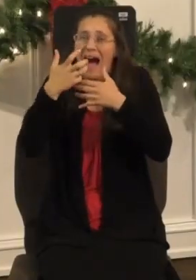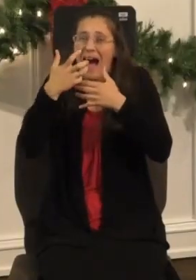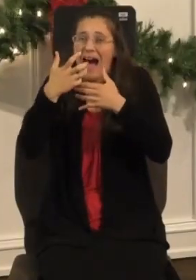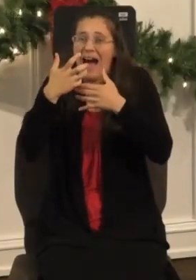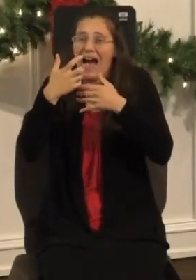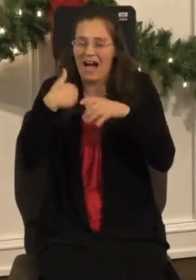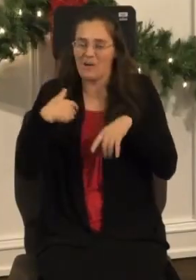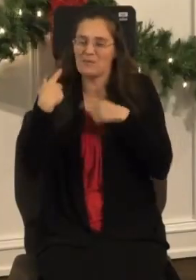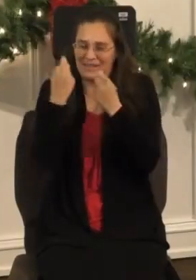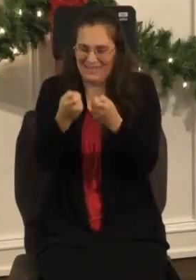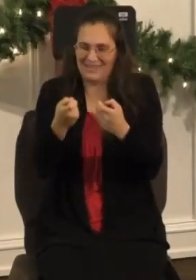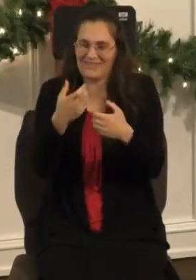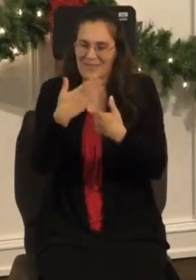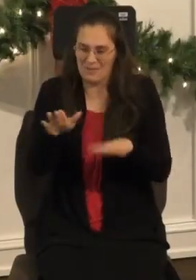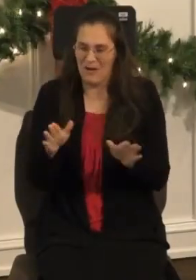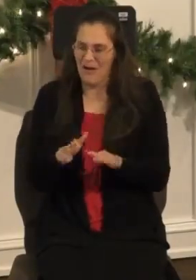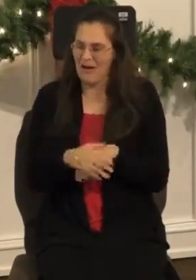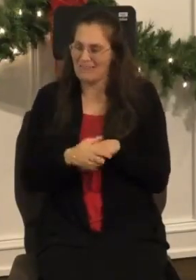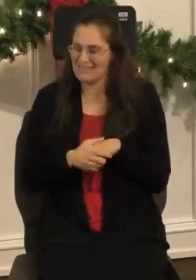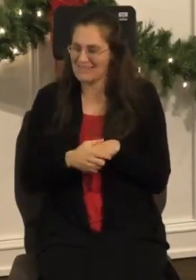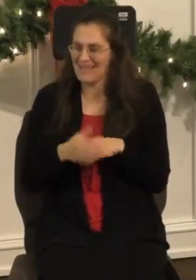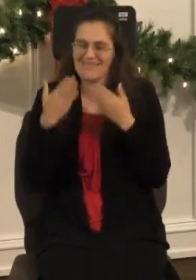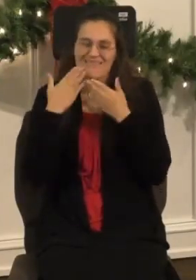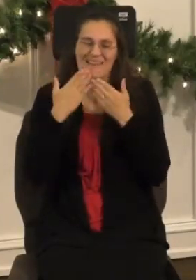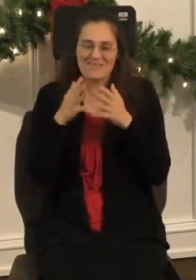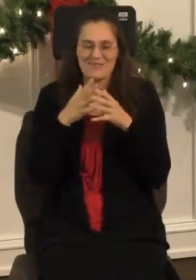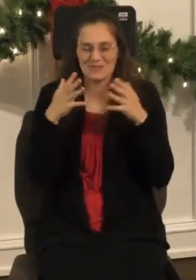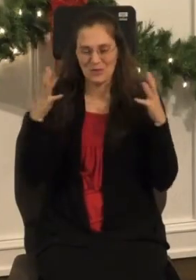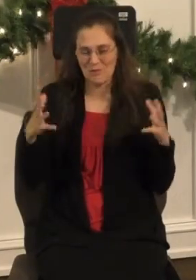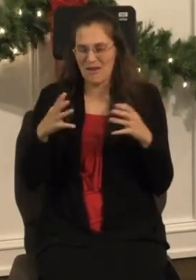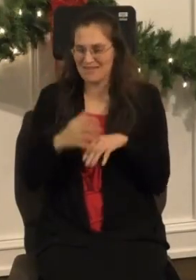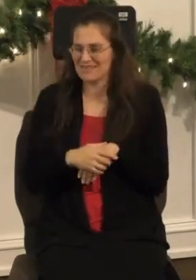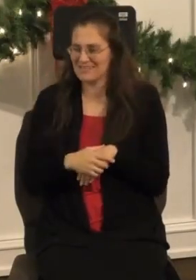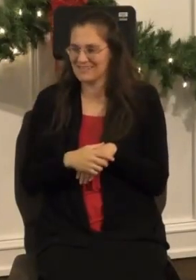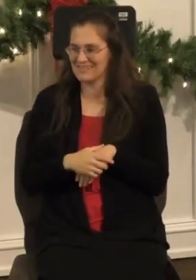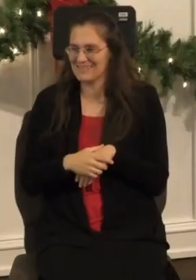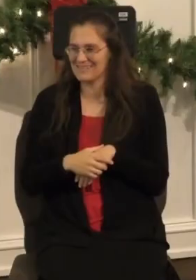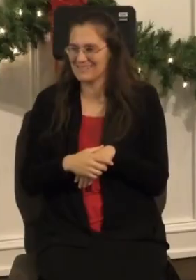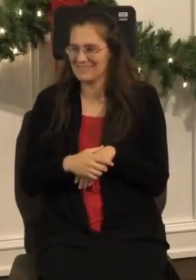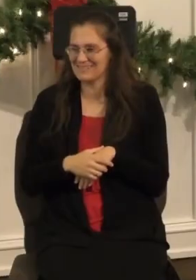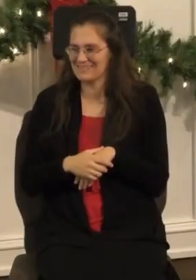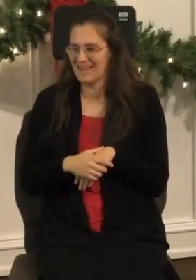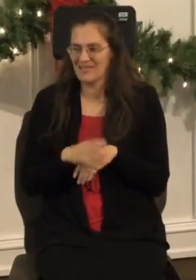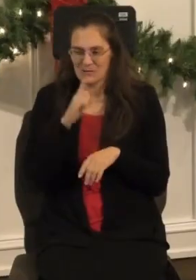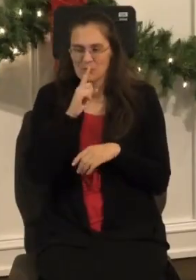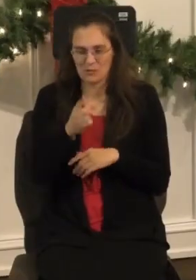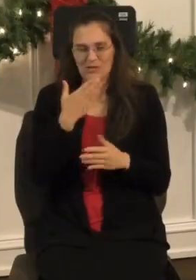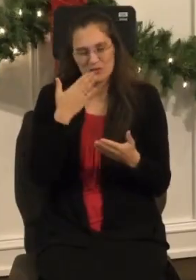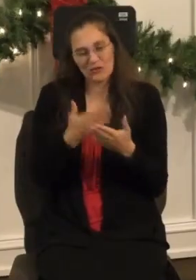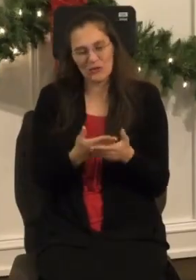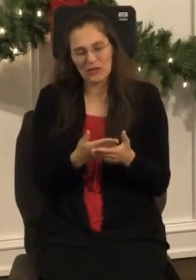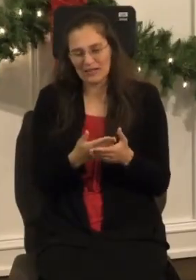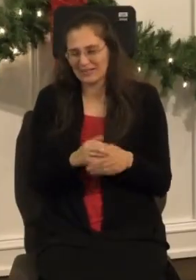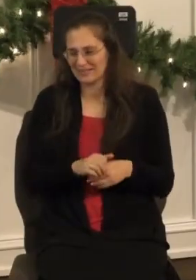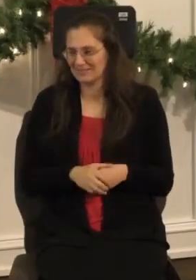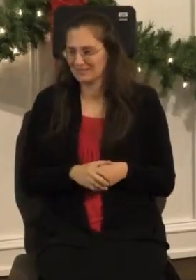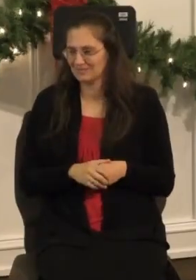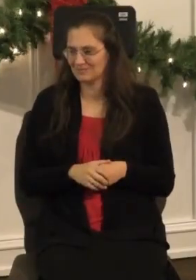Yeah, okay, there you go. Thank you, sir. Appreciate that. That's really good. All right, wait.